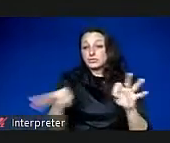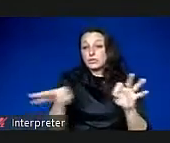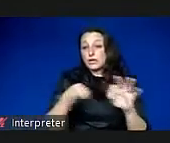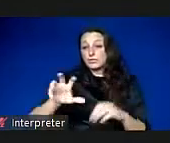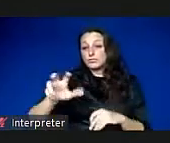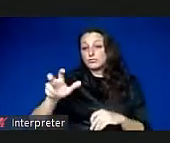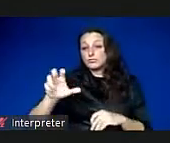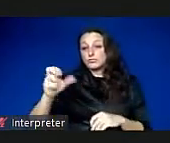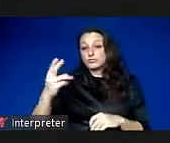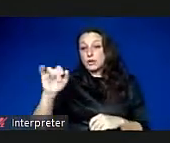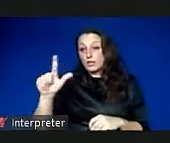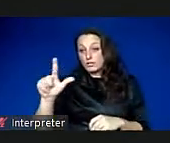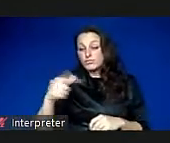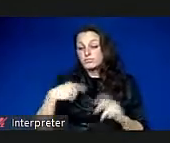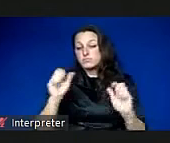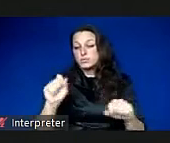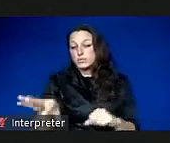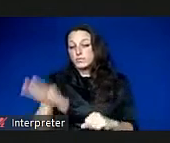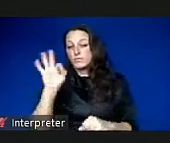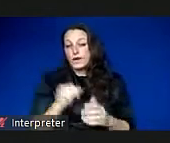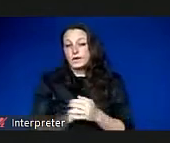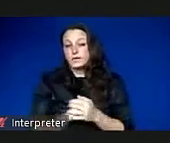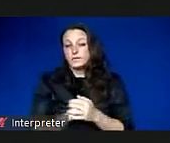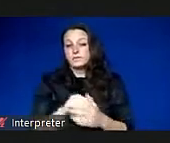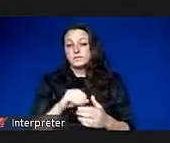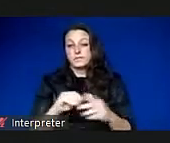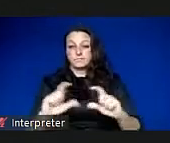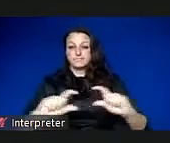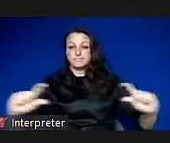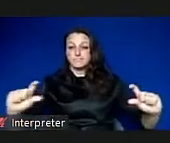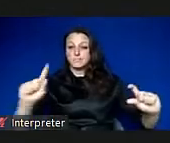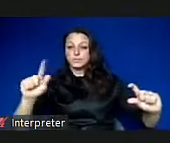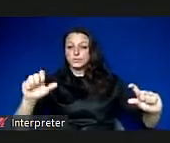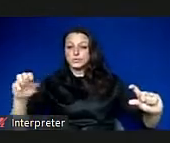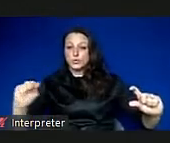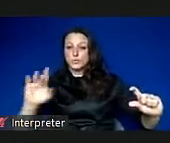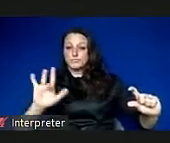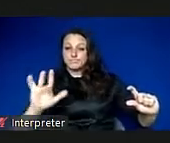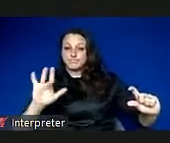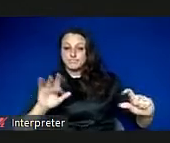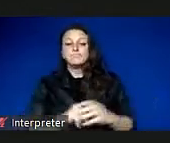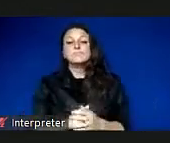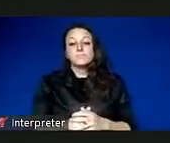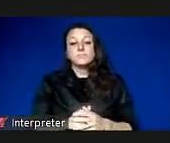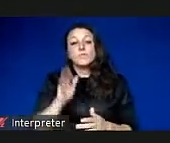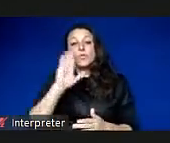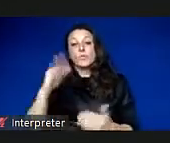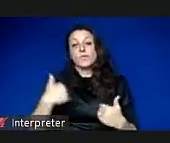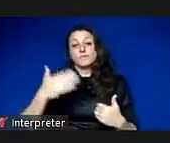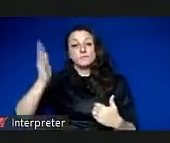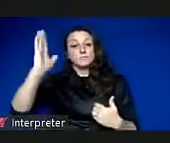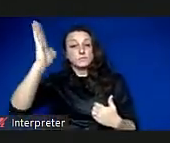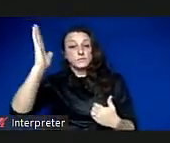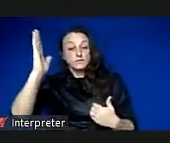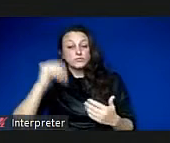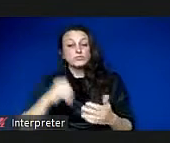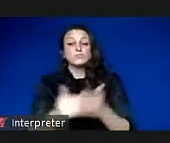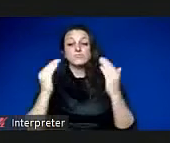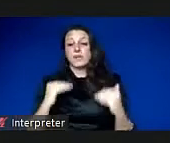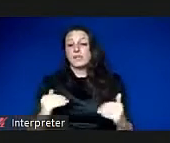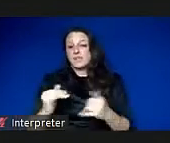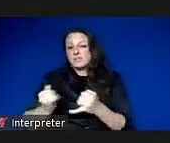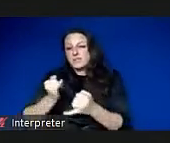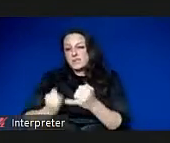which you can find in the Zoom menu bar. And we'll do a presentation and then a Q&A at the